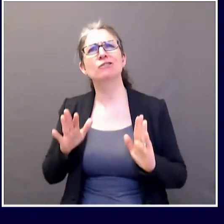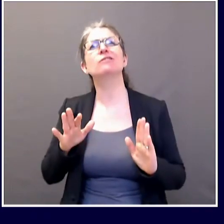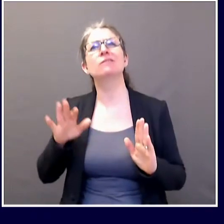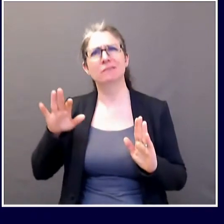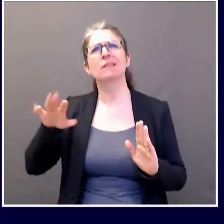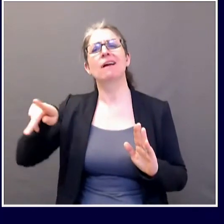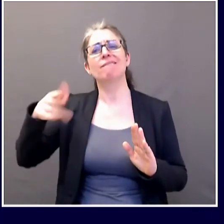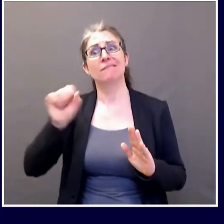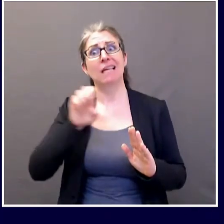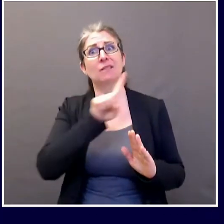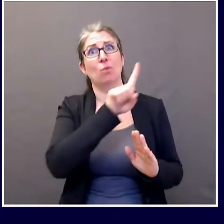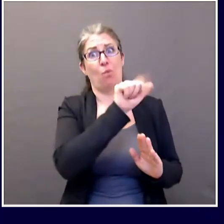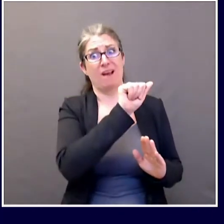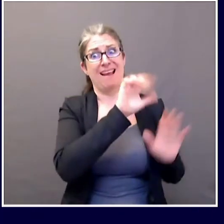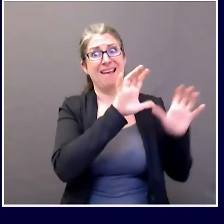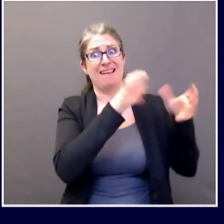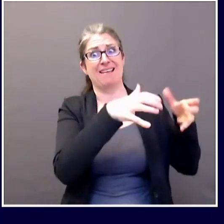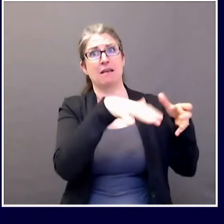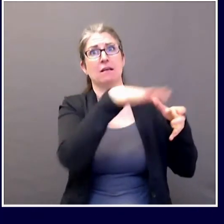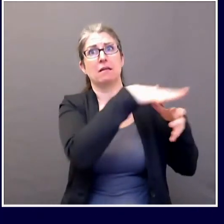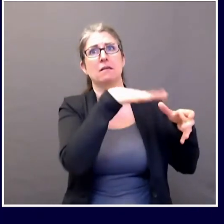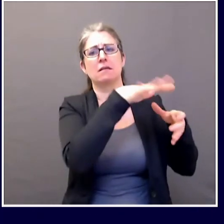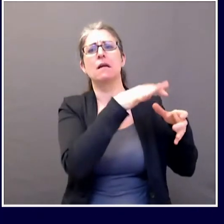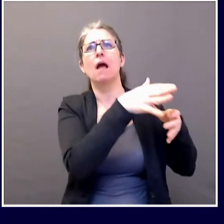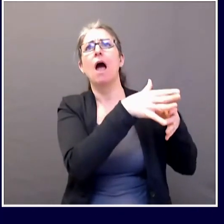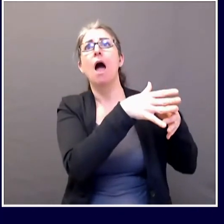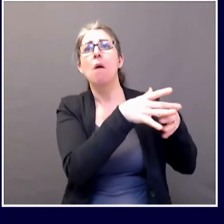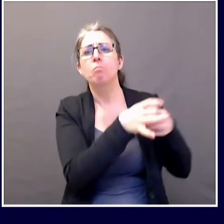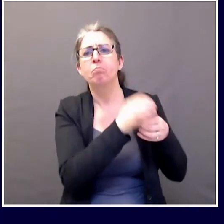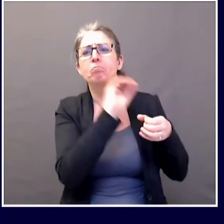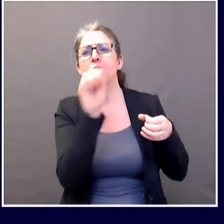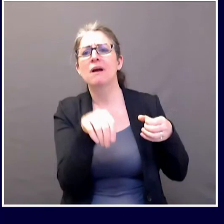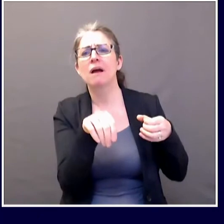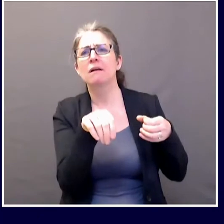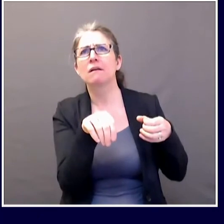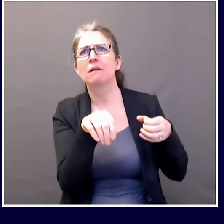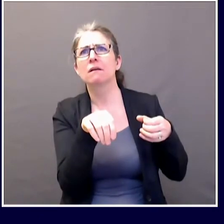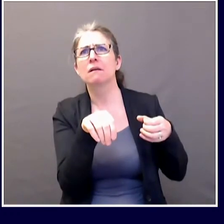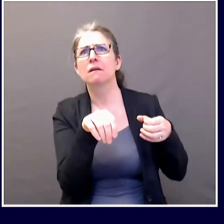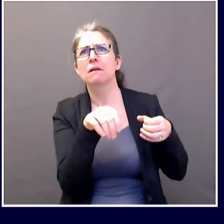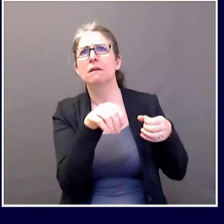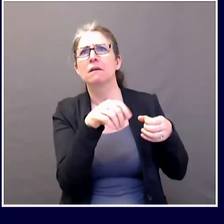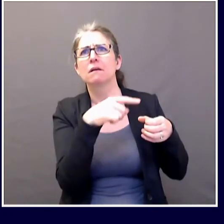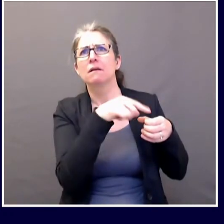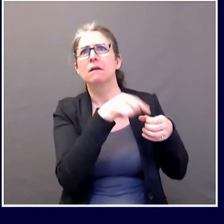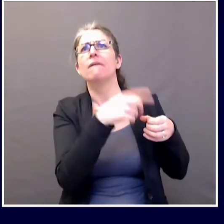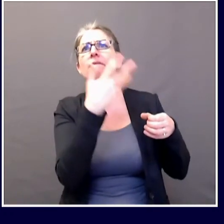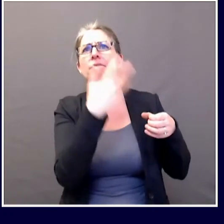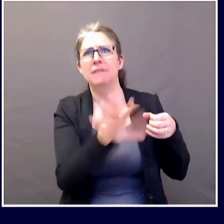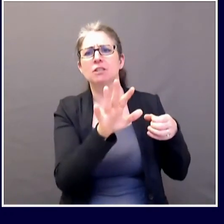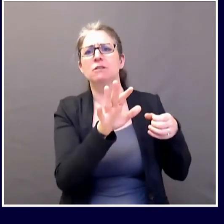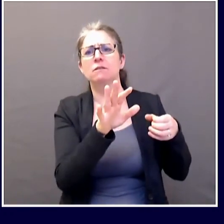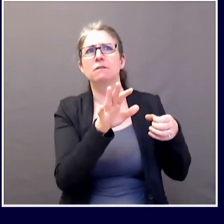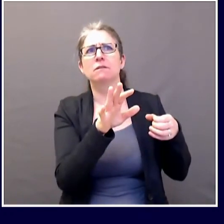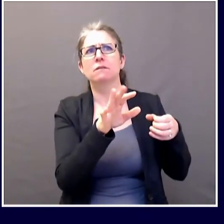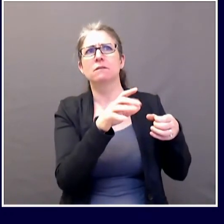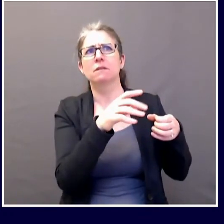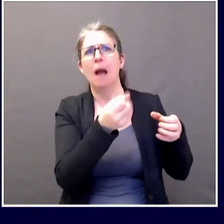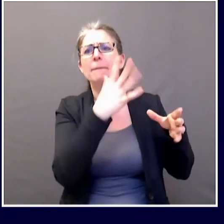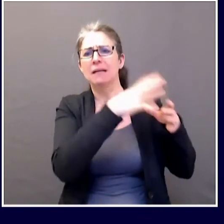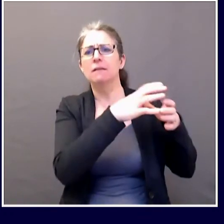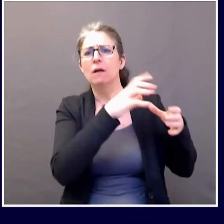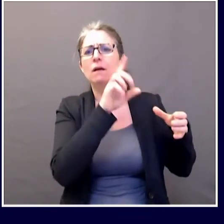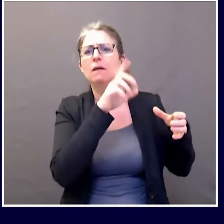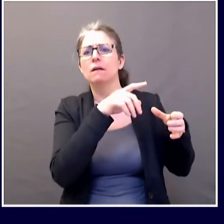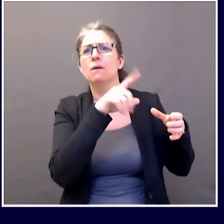Under 1A, okay, I can get you those numbers, Chris. Going again, that's healthcare providers and others. I have those